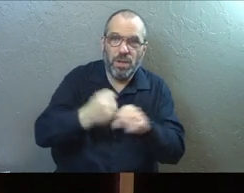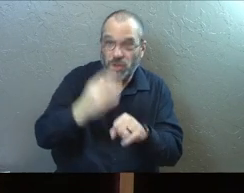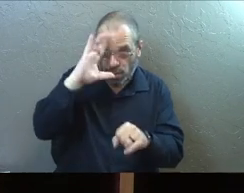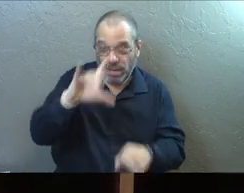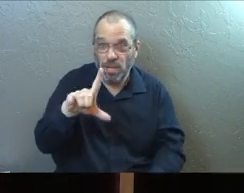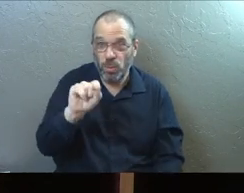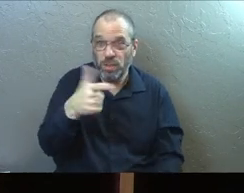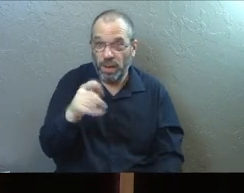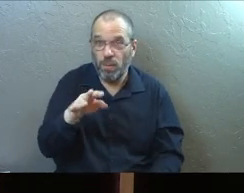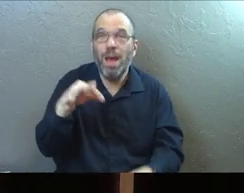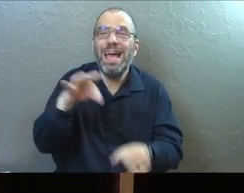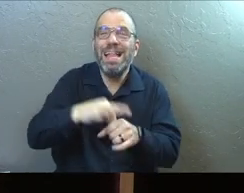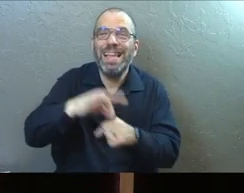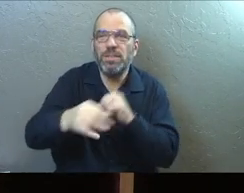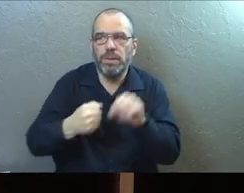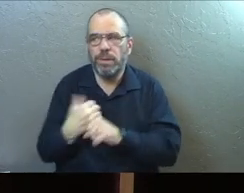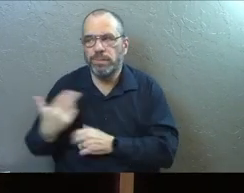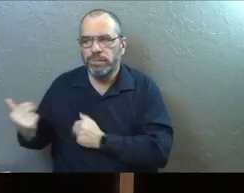knew that.